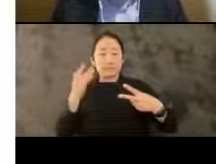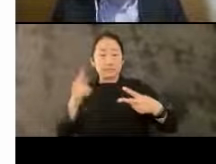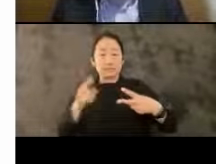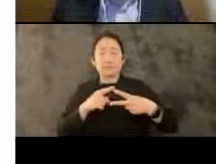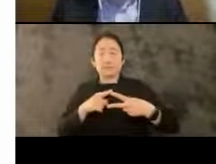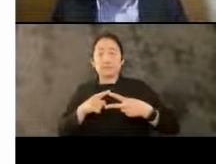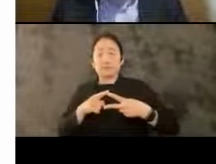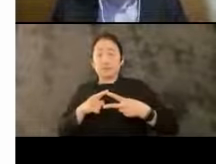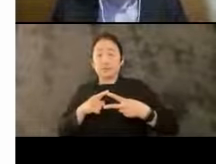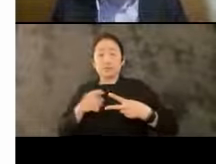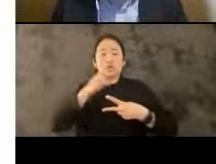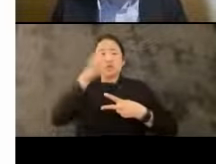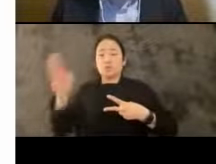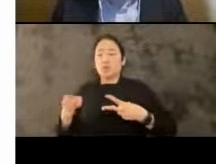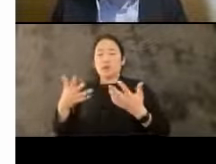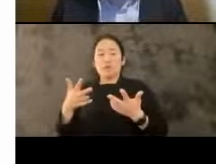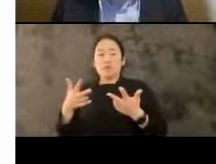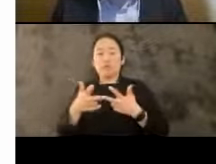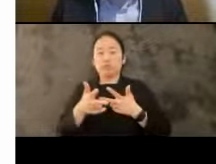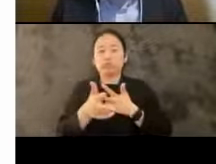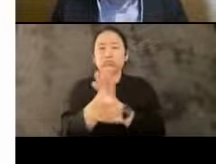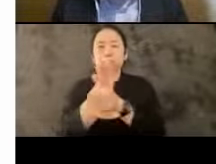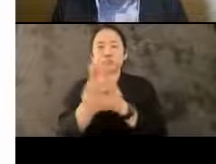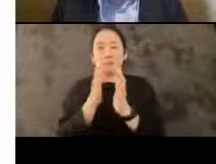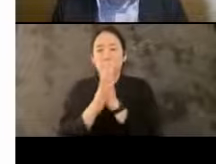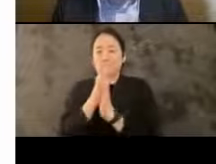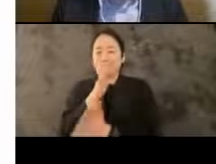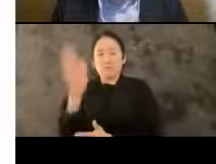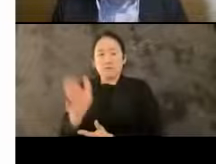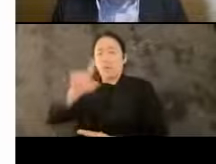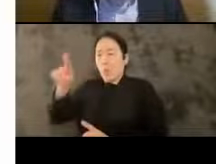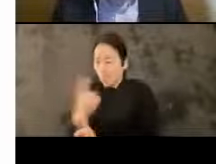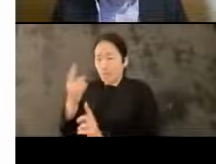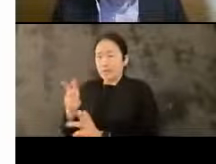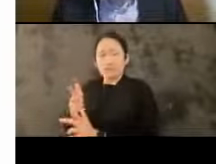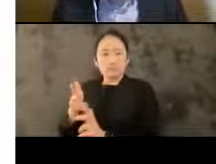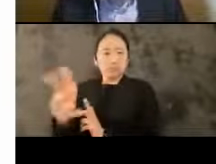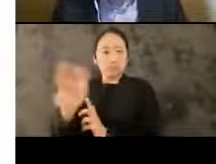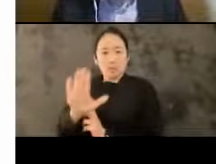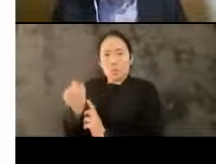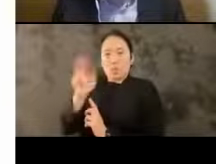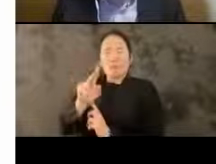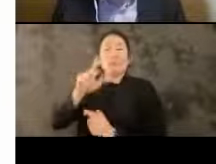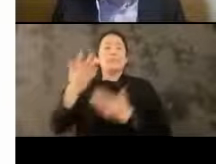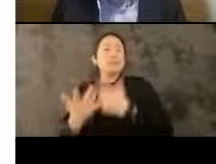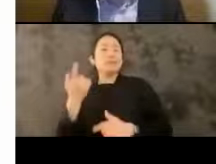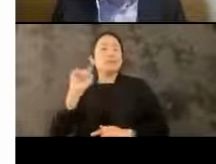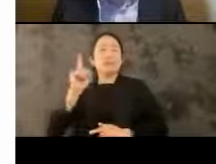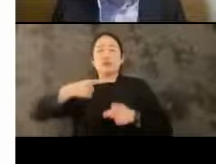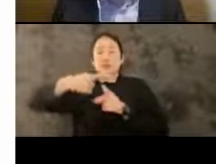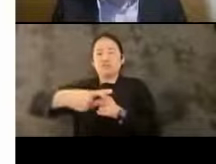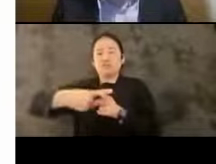ever mix with traffic, at least at any location other than an intersection. So that